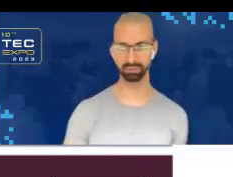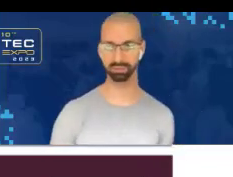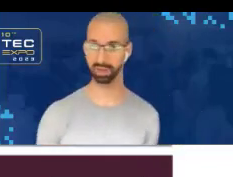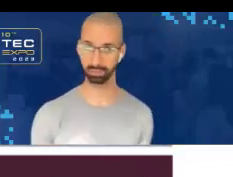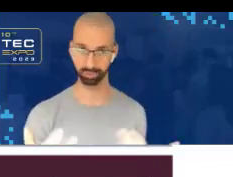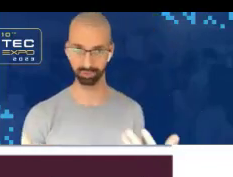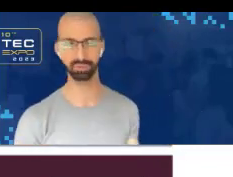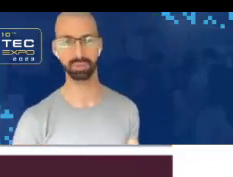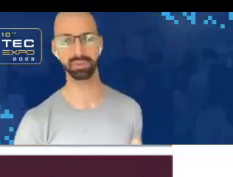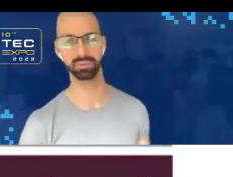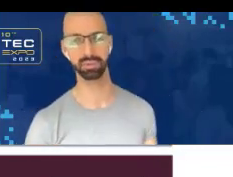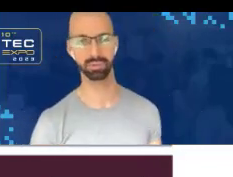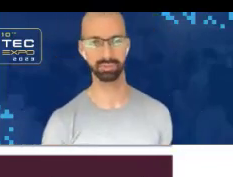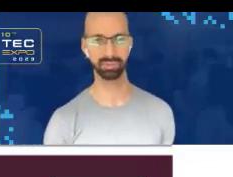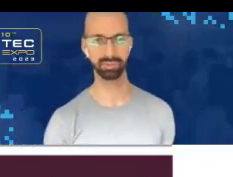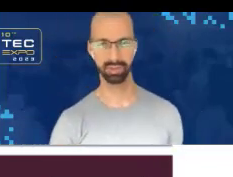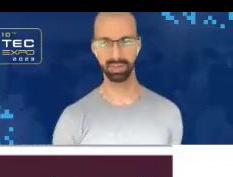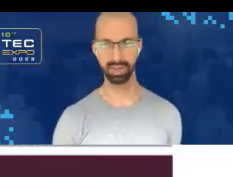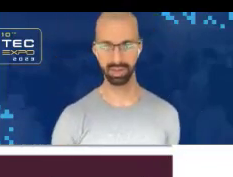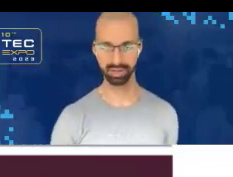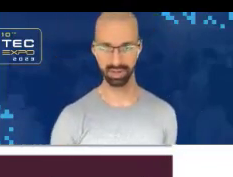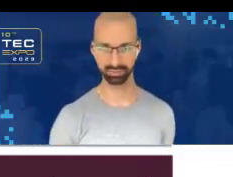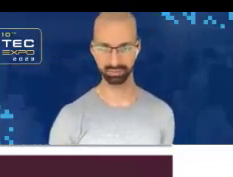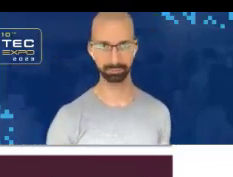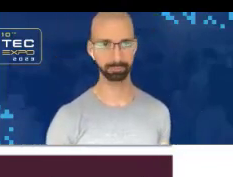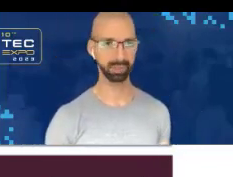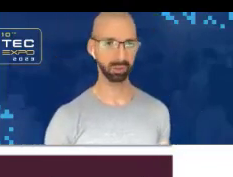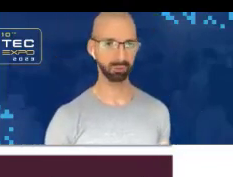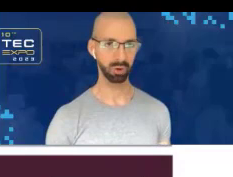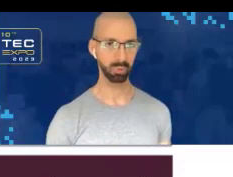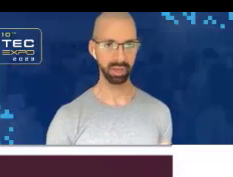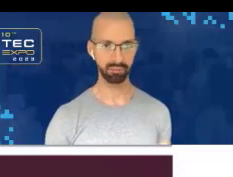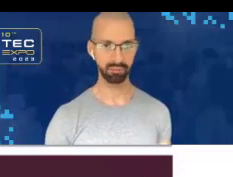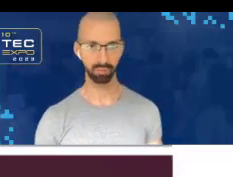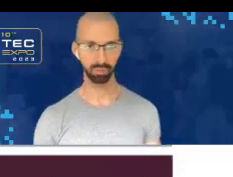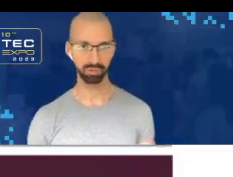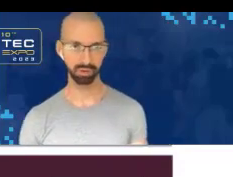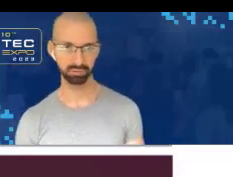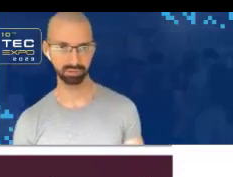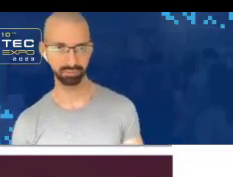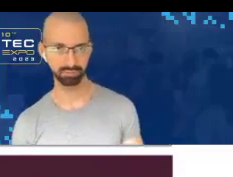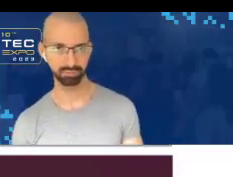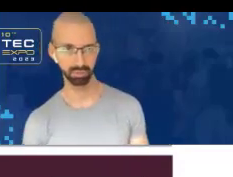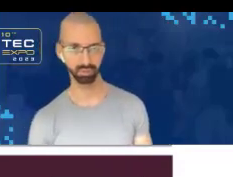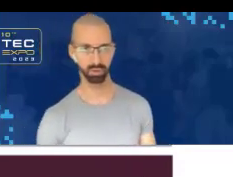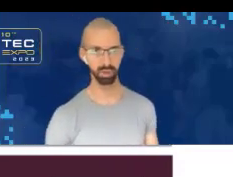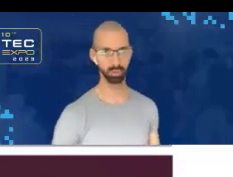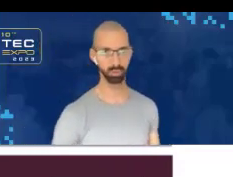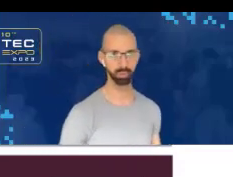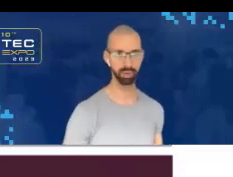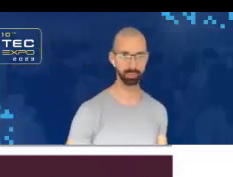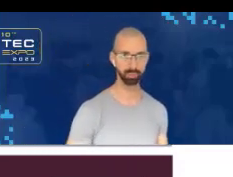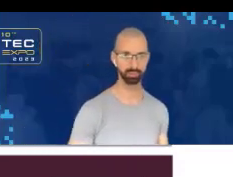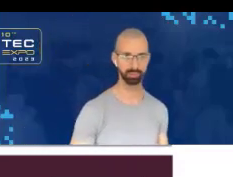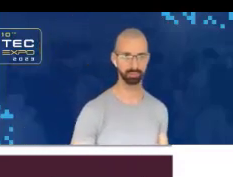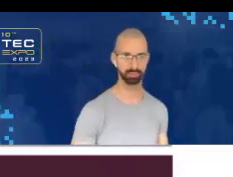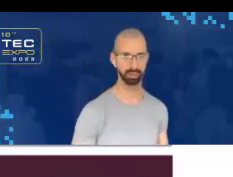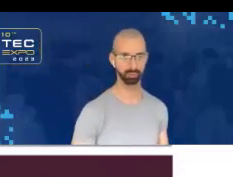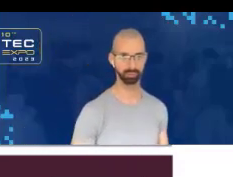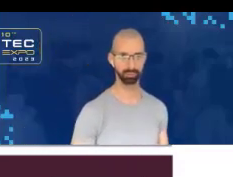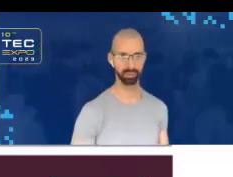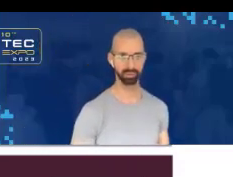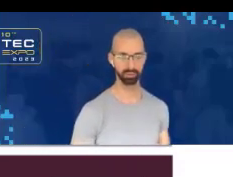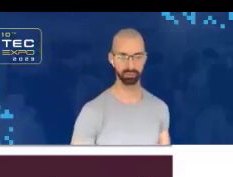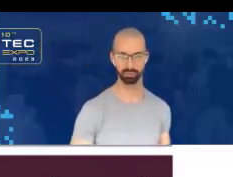different phases. And I will describe these phases next. So we have 3 phases when we are producing